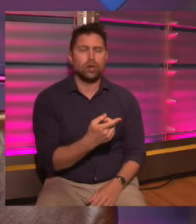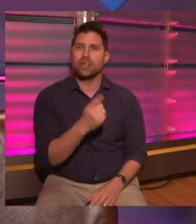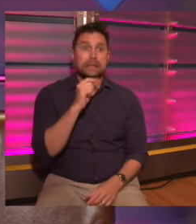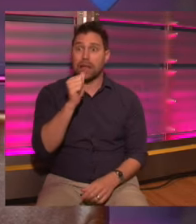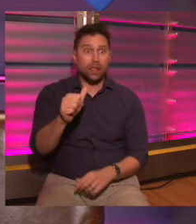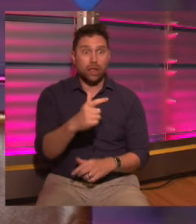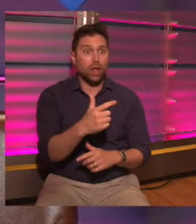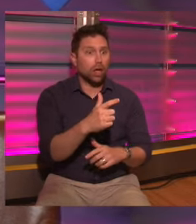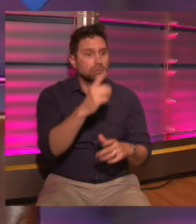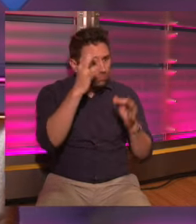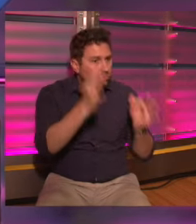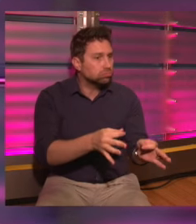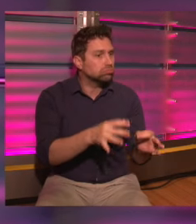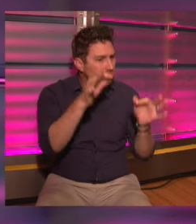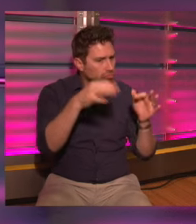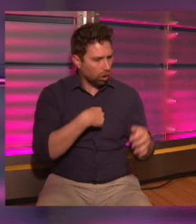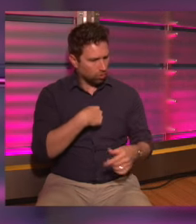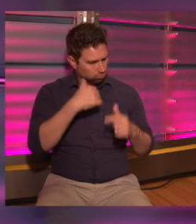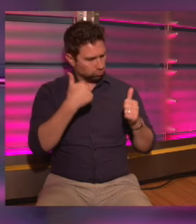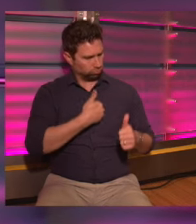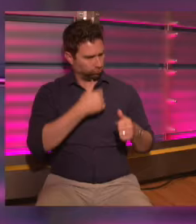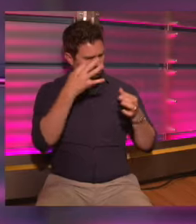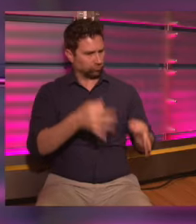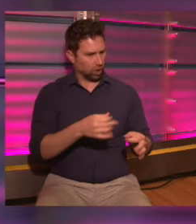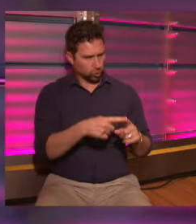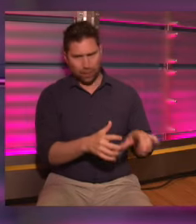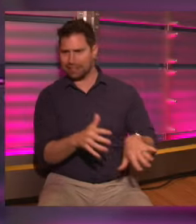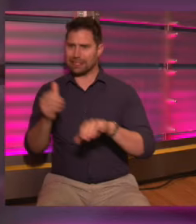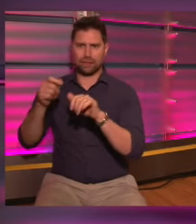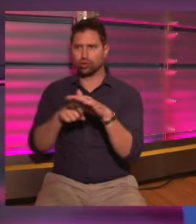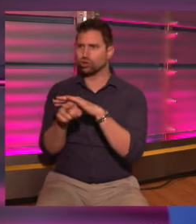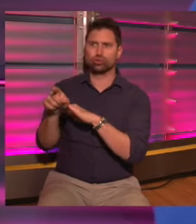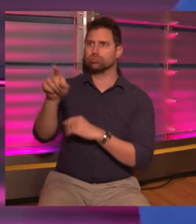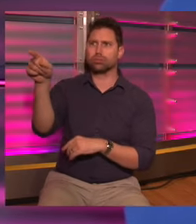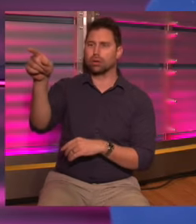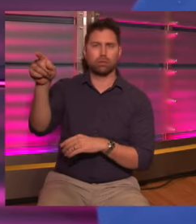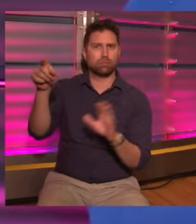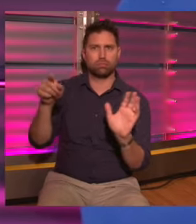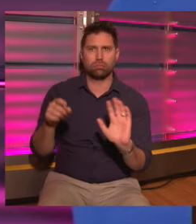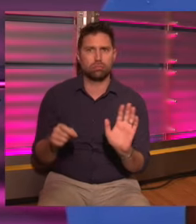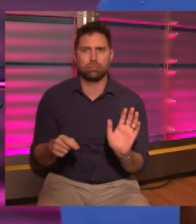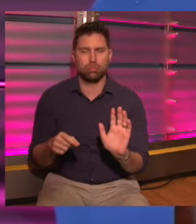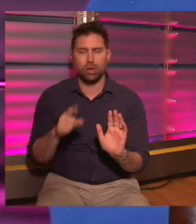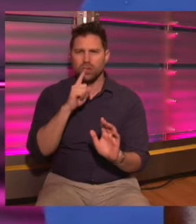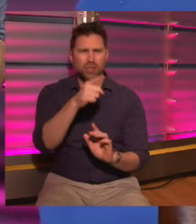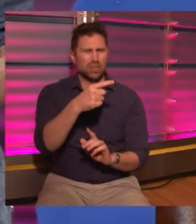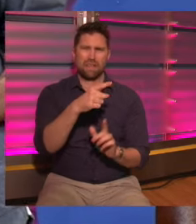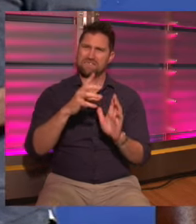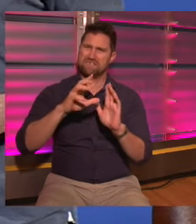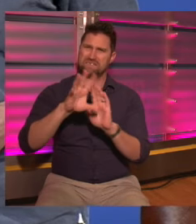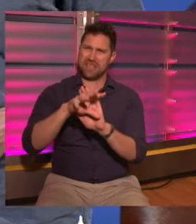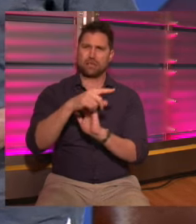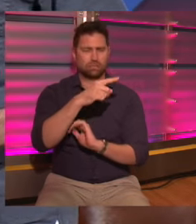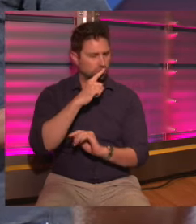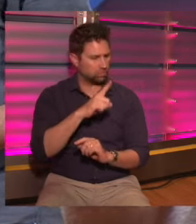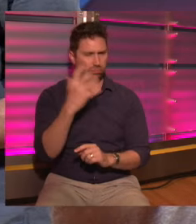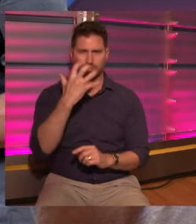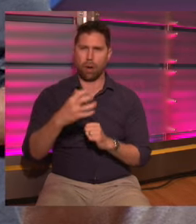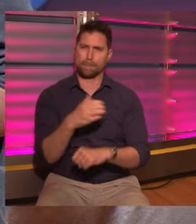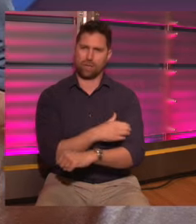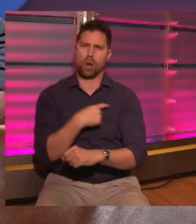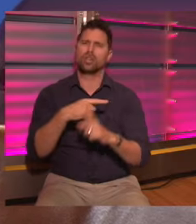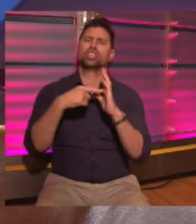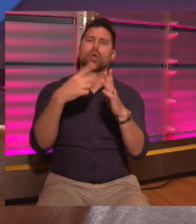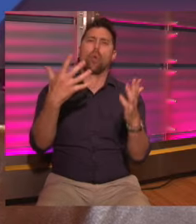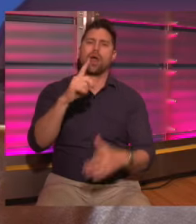leave, chose to make this type of journey. And this footage I found really, really powerful. I want to show you a short clip of what